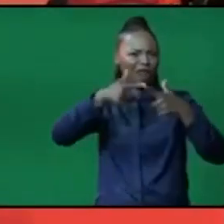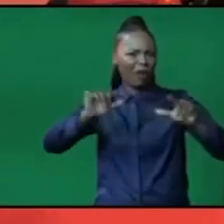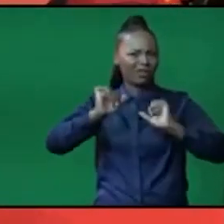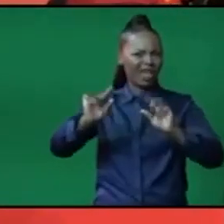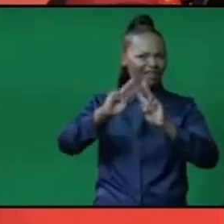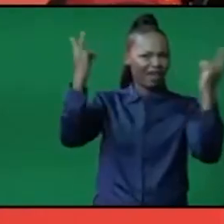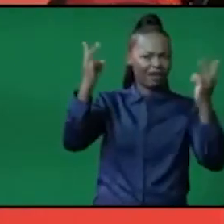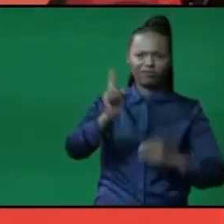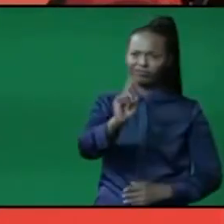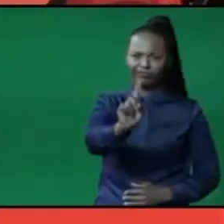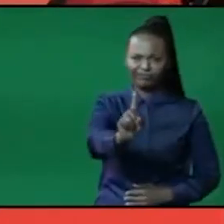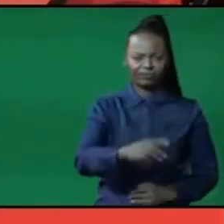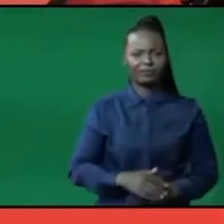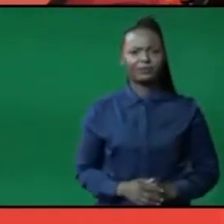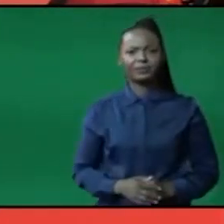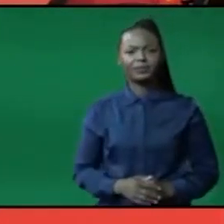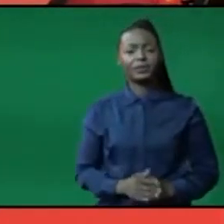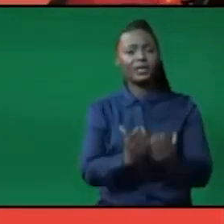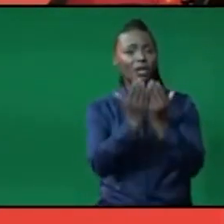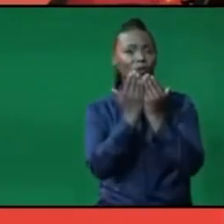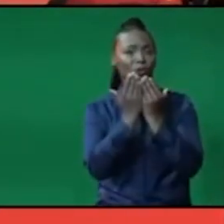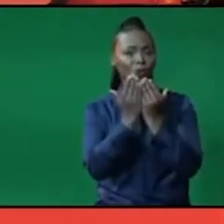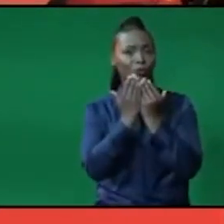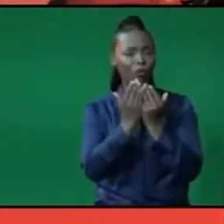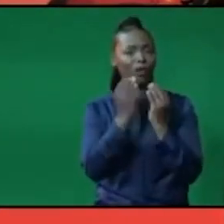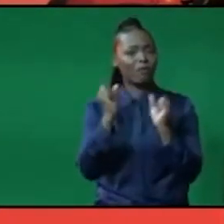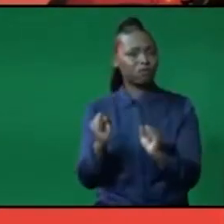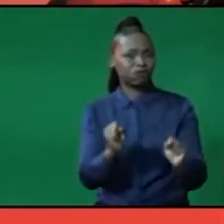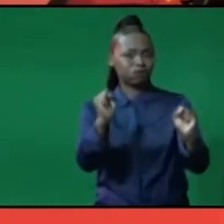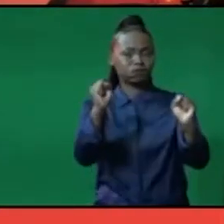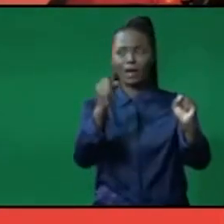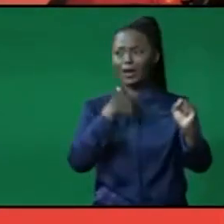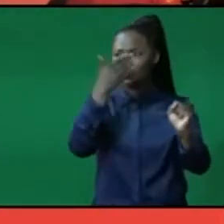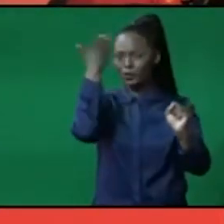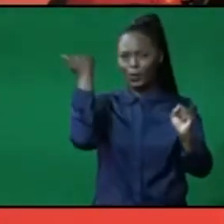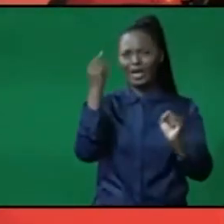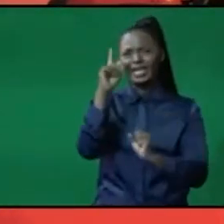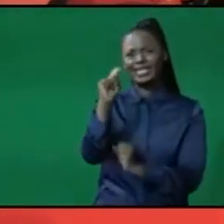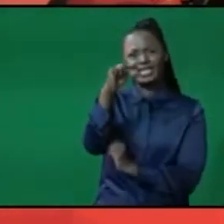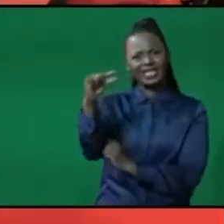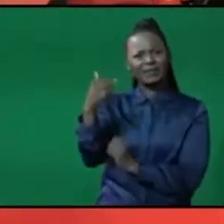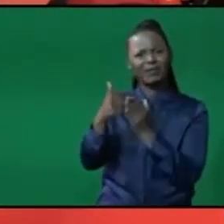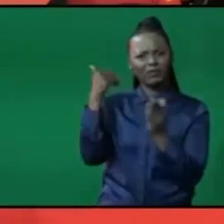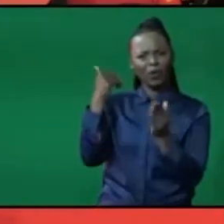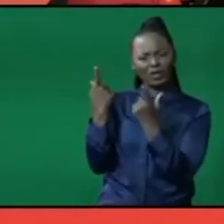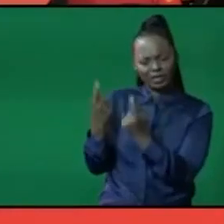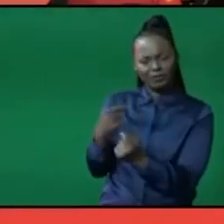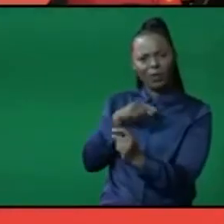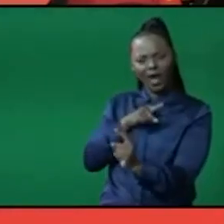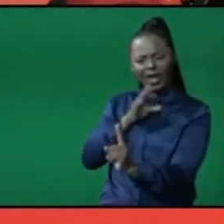Comrades, the school we have spoken about, and I don't know why the TG did not do this, because I had asked